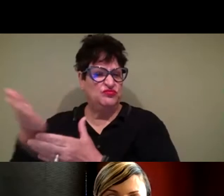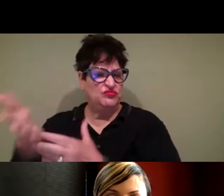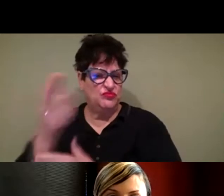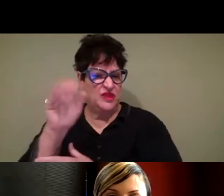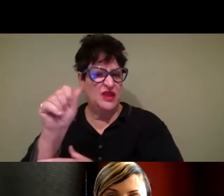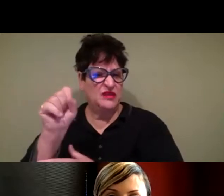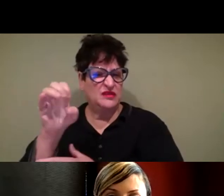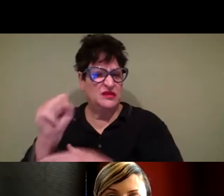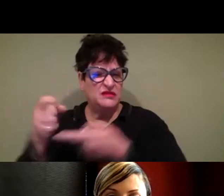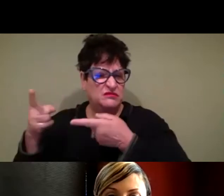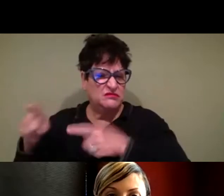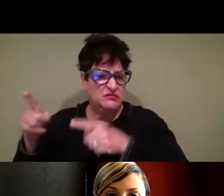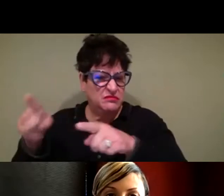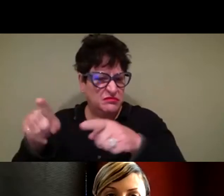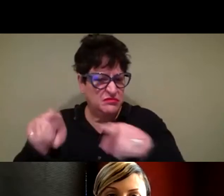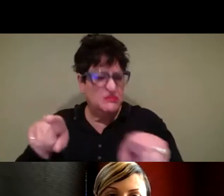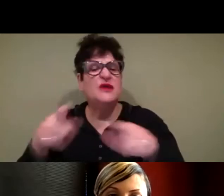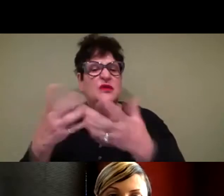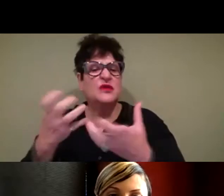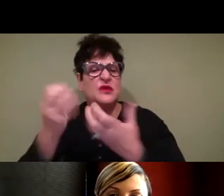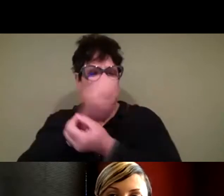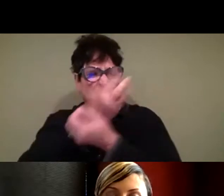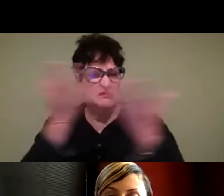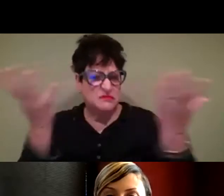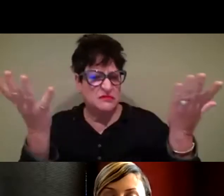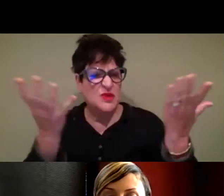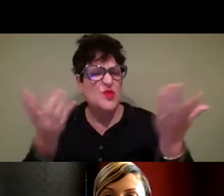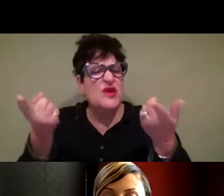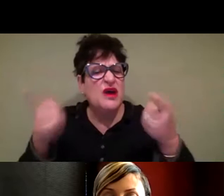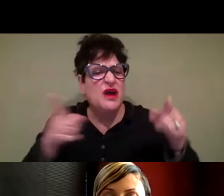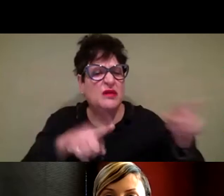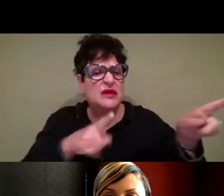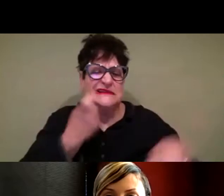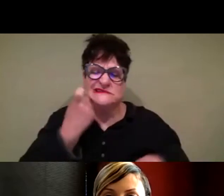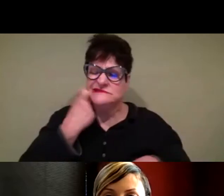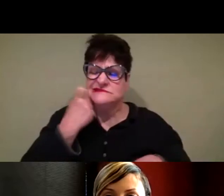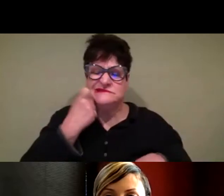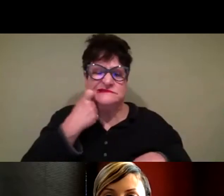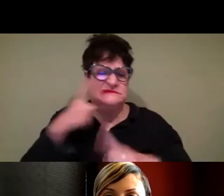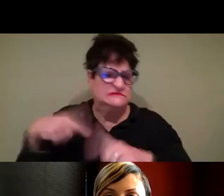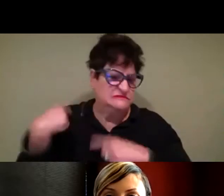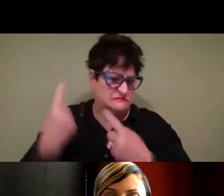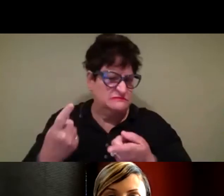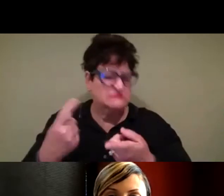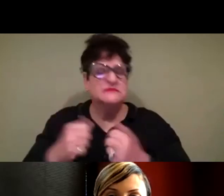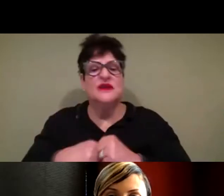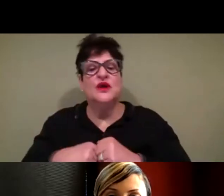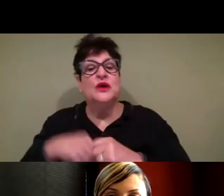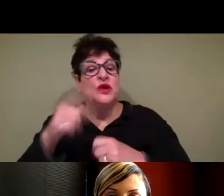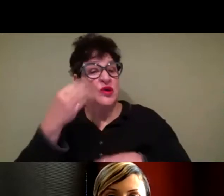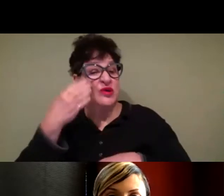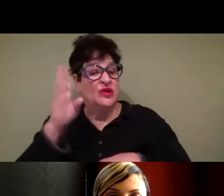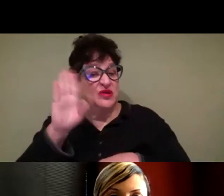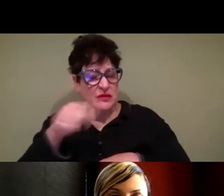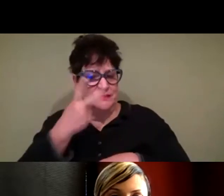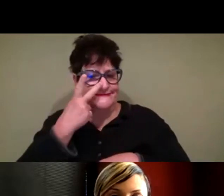that we were letting people know what's going on. So we've seen, as you know, uptick in